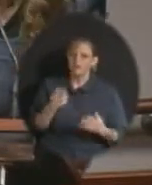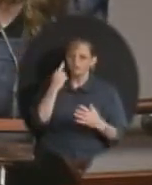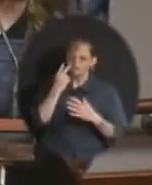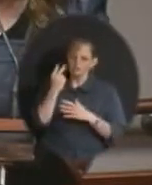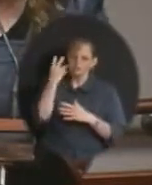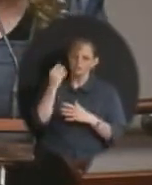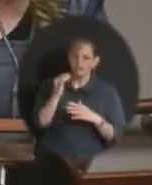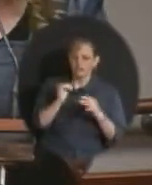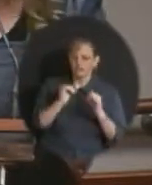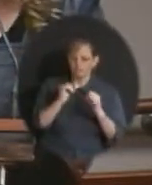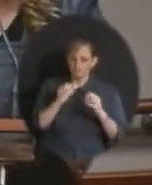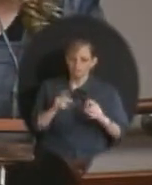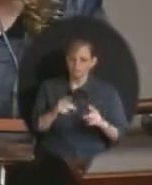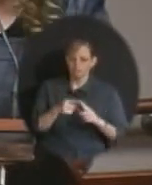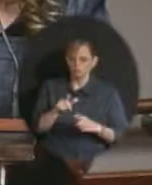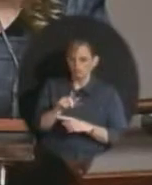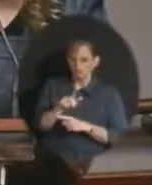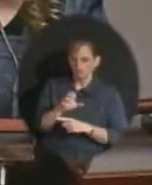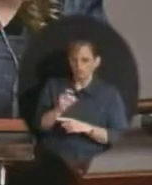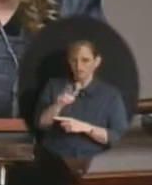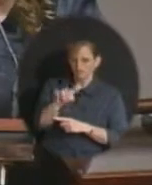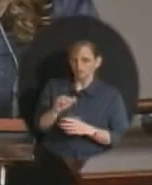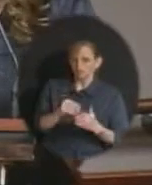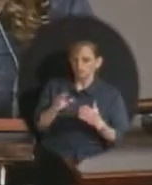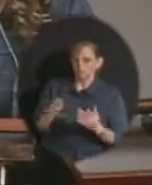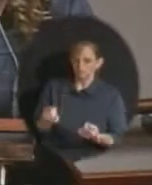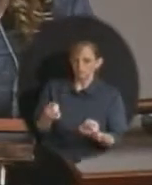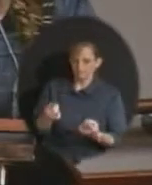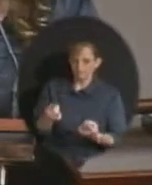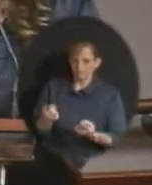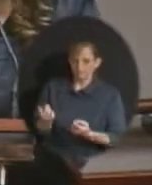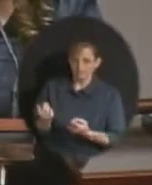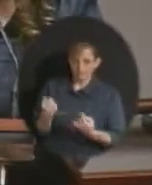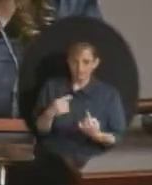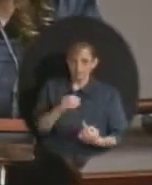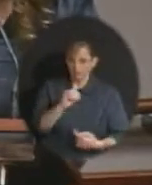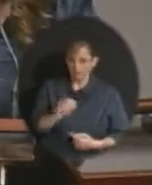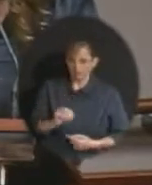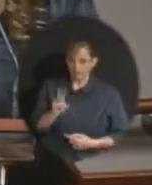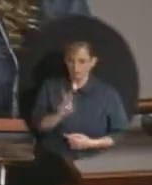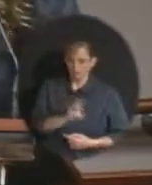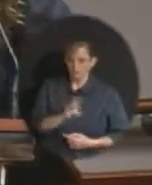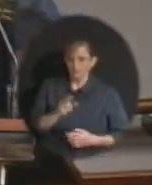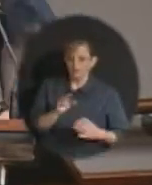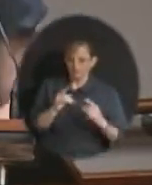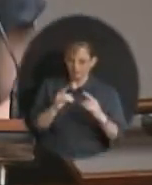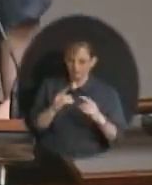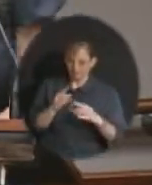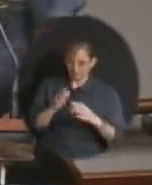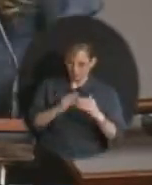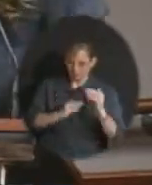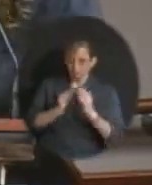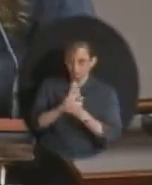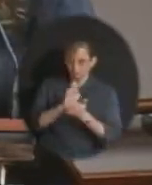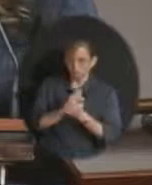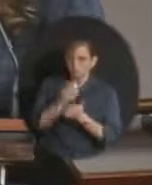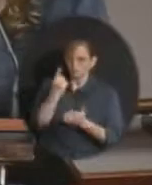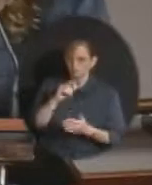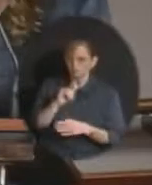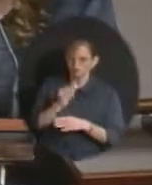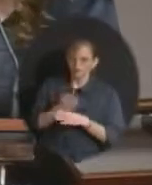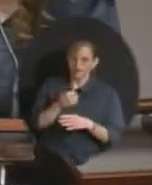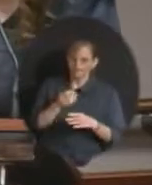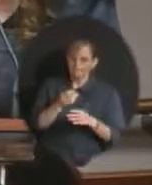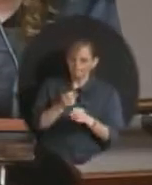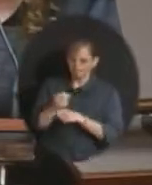opportunities to our 21st century students by coming to the Olathe Northwest campus for job placement interviews. Students hired for the